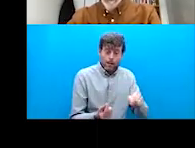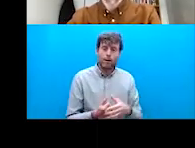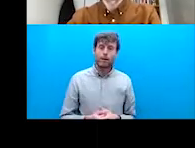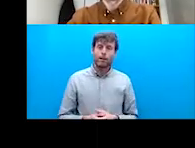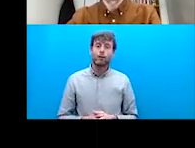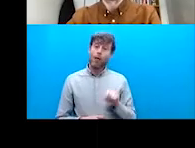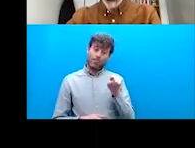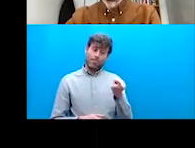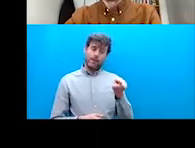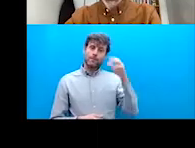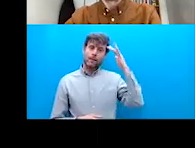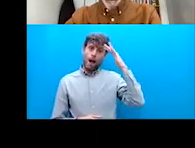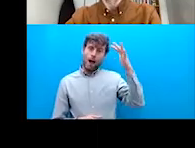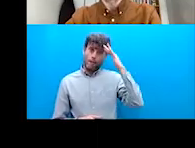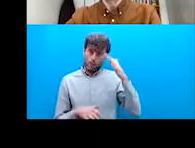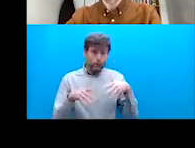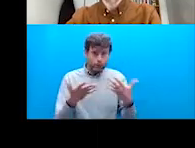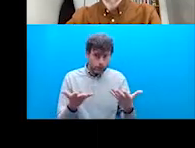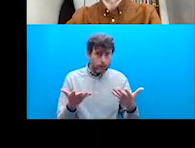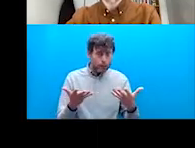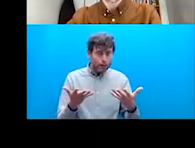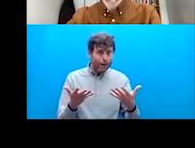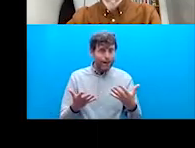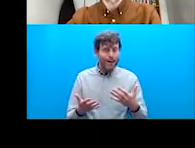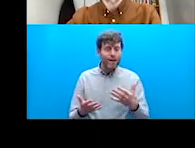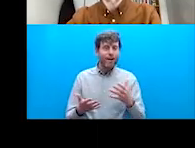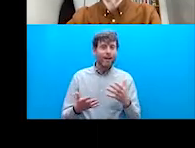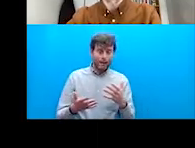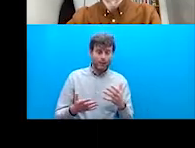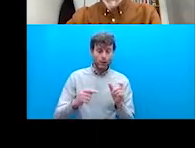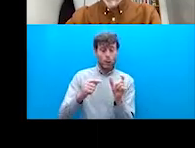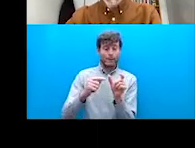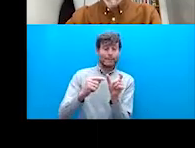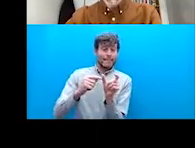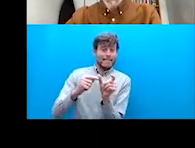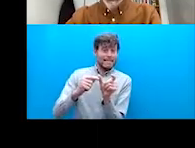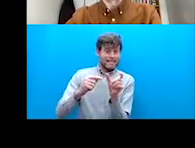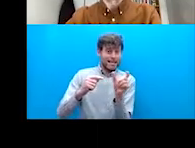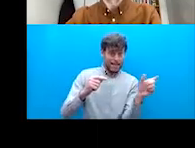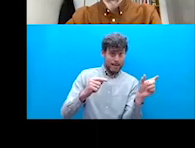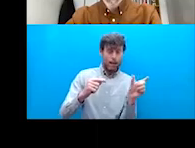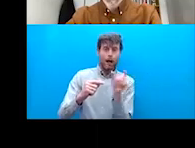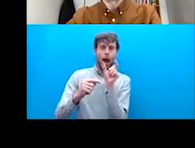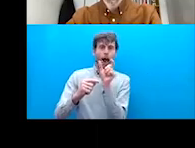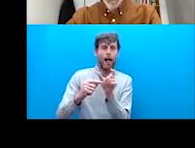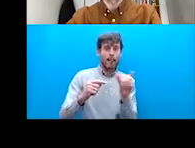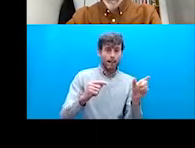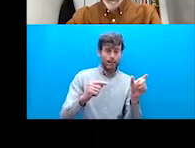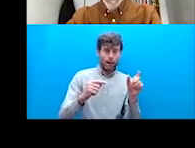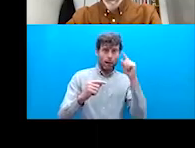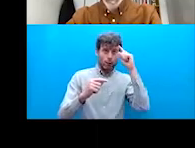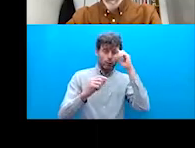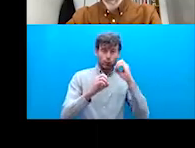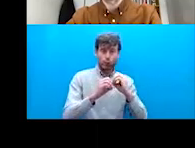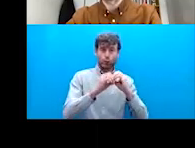hypothesis that there is an exclusively syntactic and lexical root to sentence level semantic content,